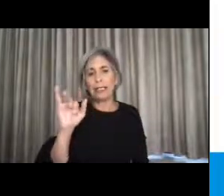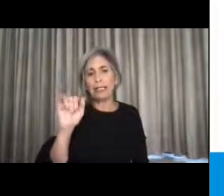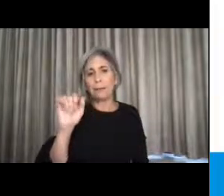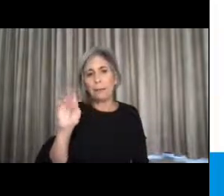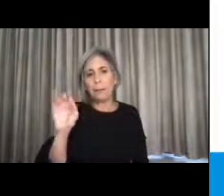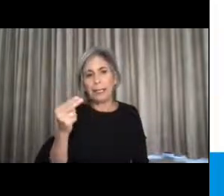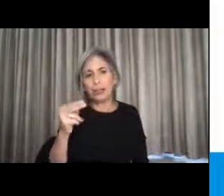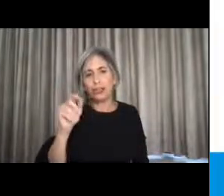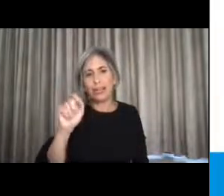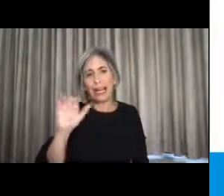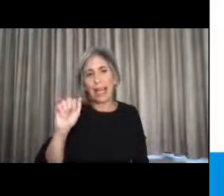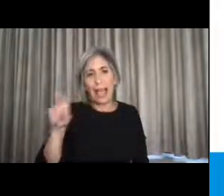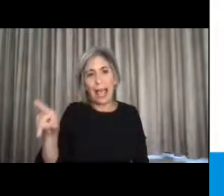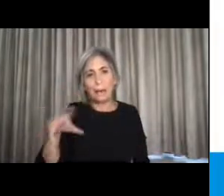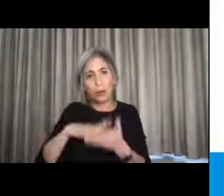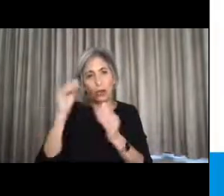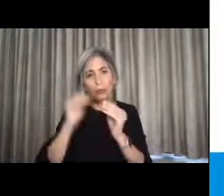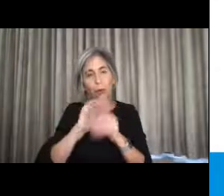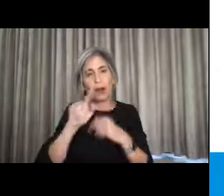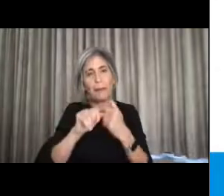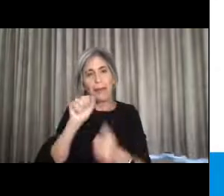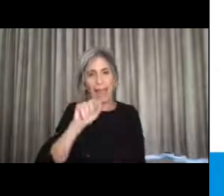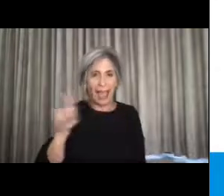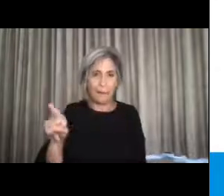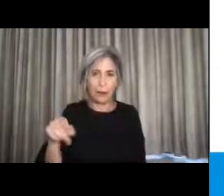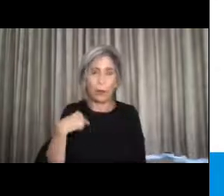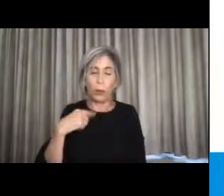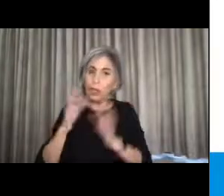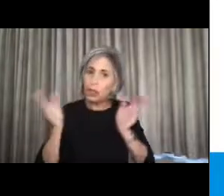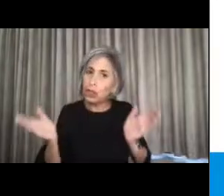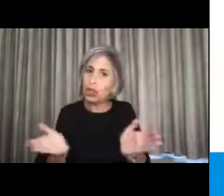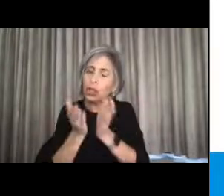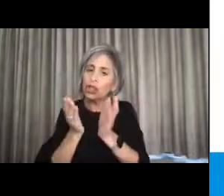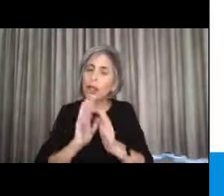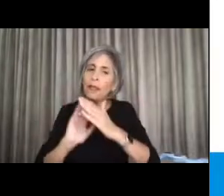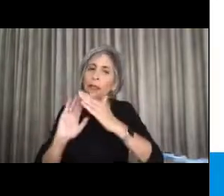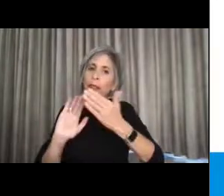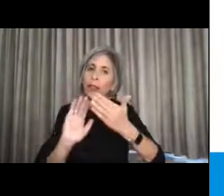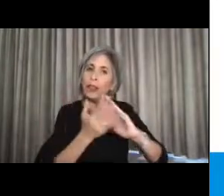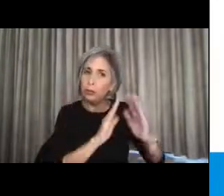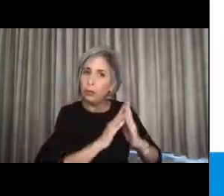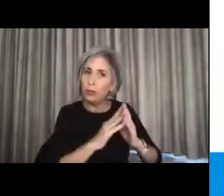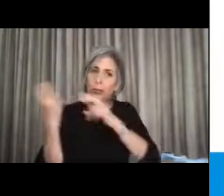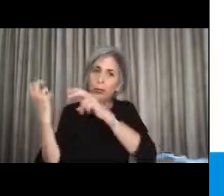boynton-beach.org/app and learn more about the app. We strongly encourage the community to download that app.